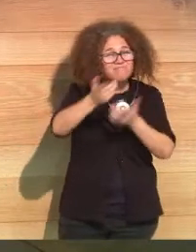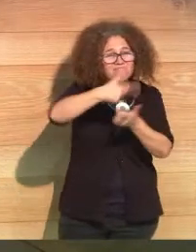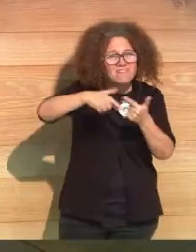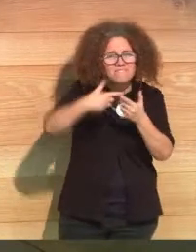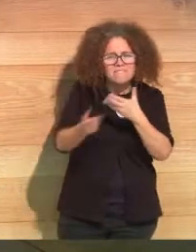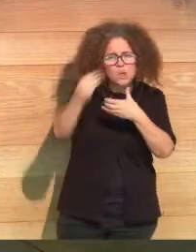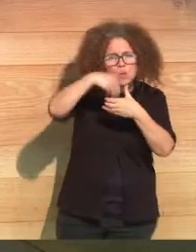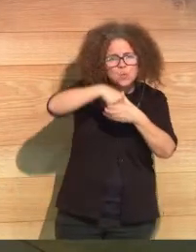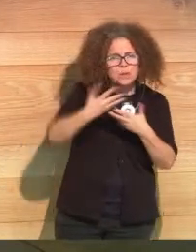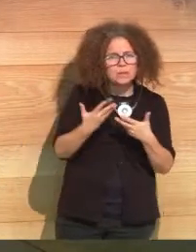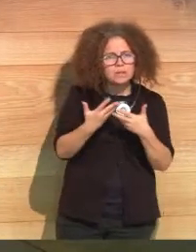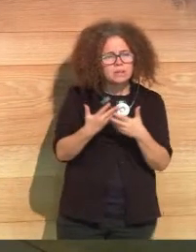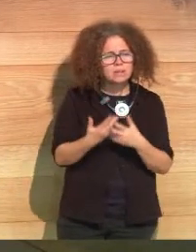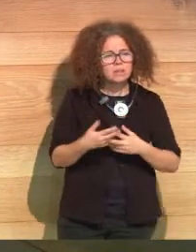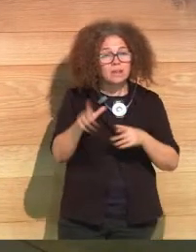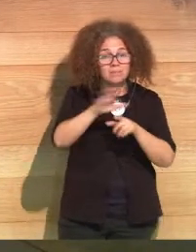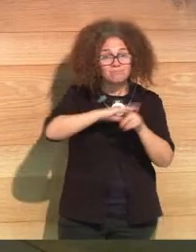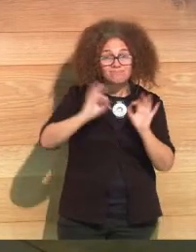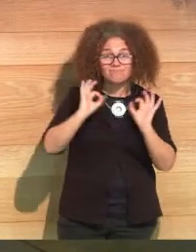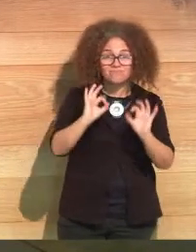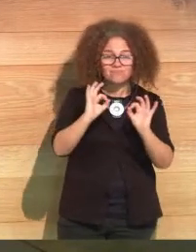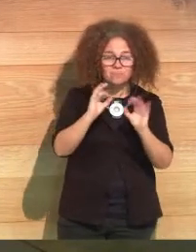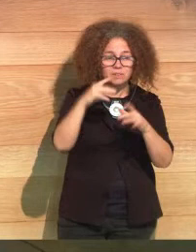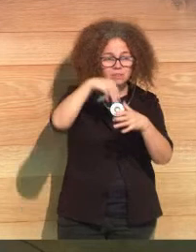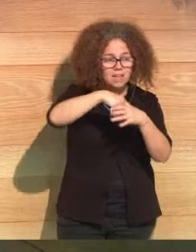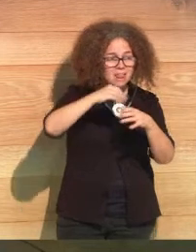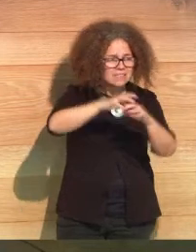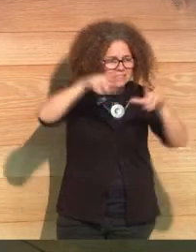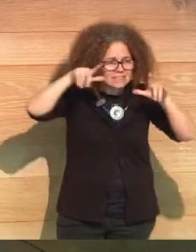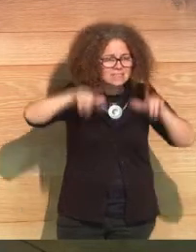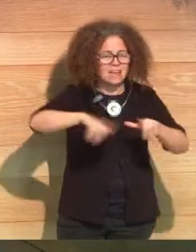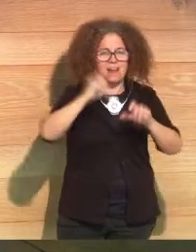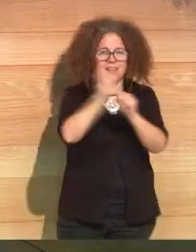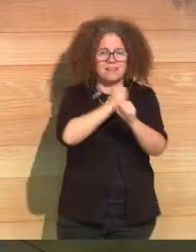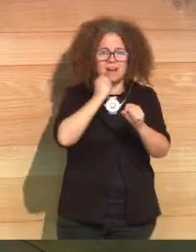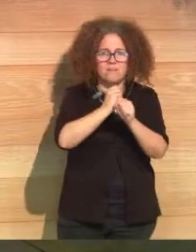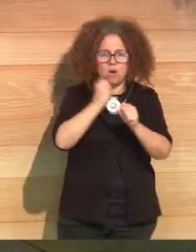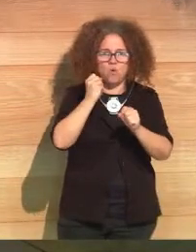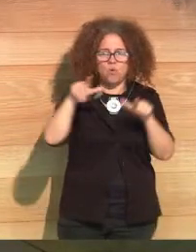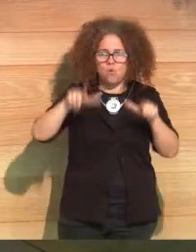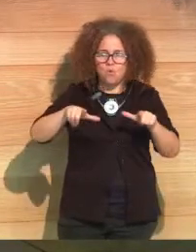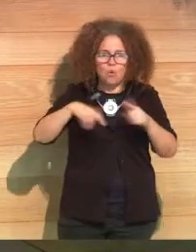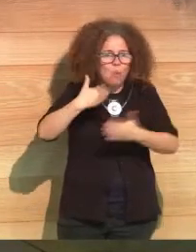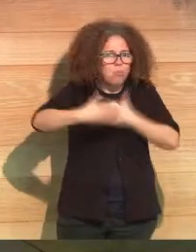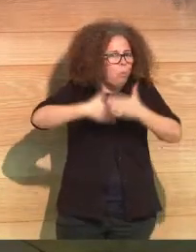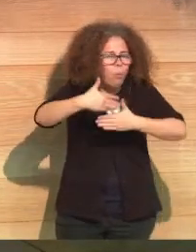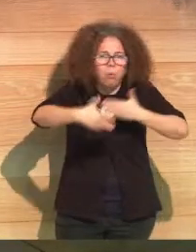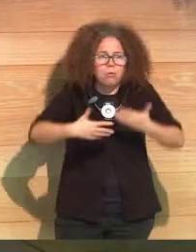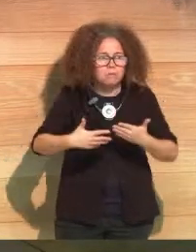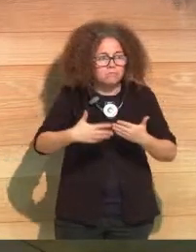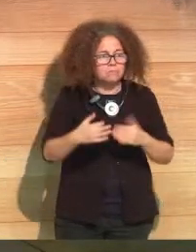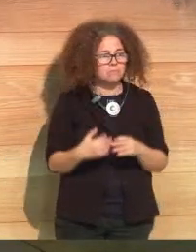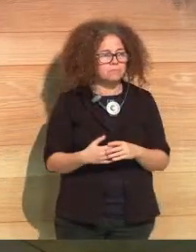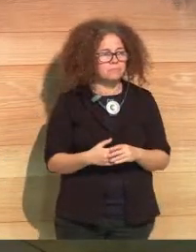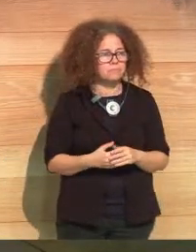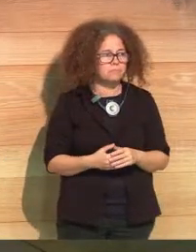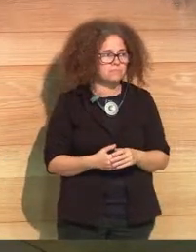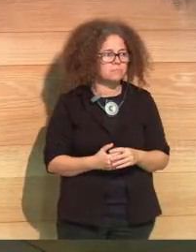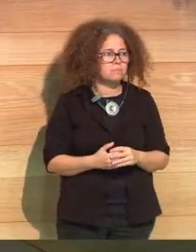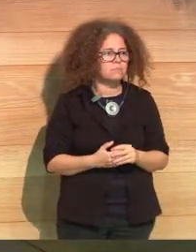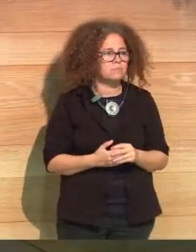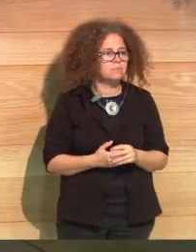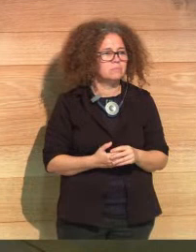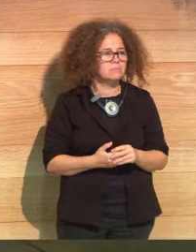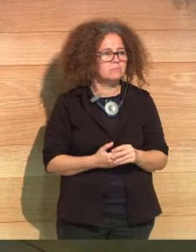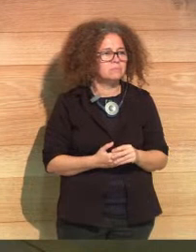of work in progress room that is, we kind of call it a mind map. So that's more or less everything that is in